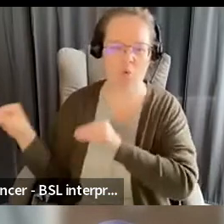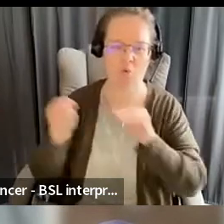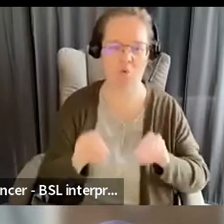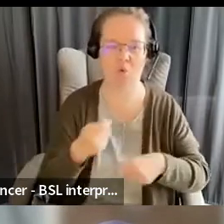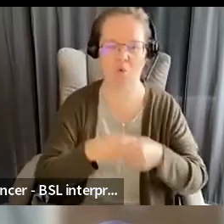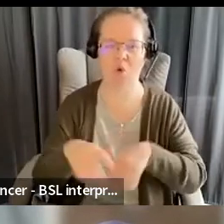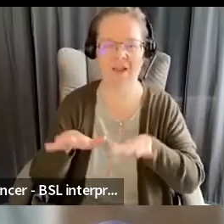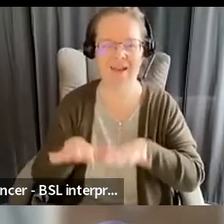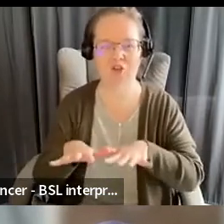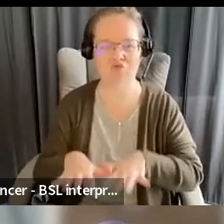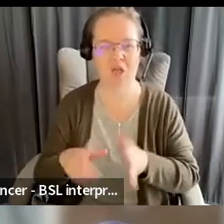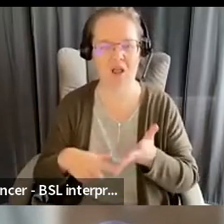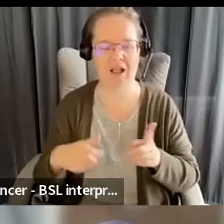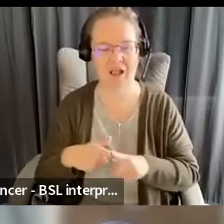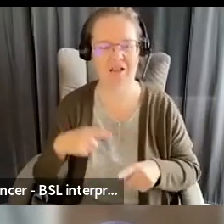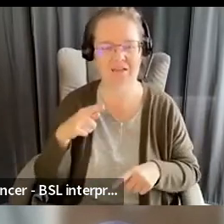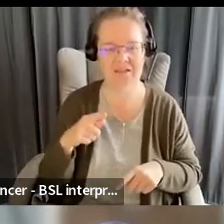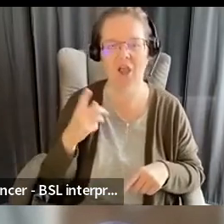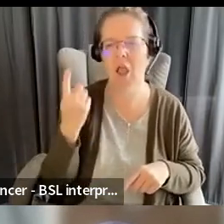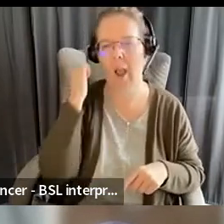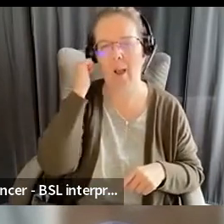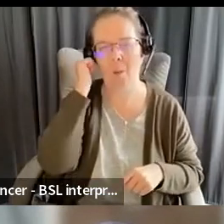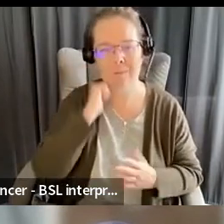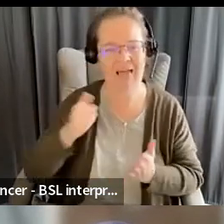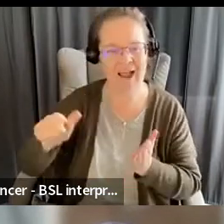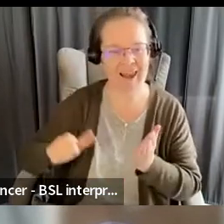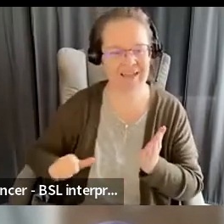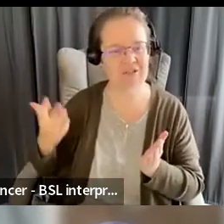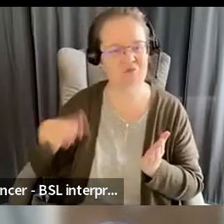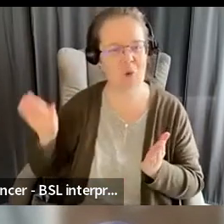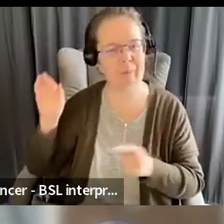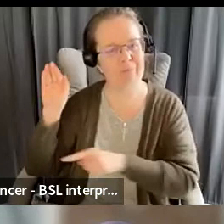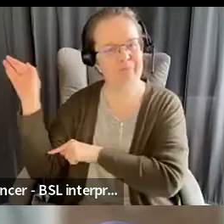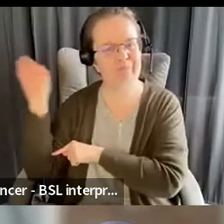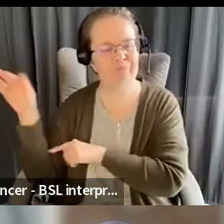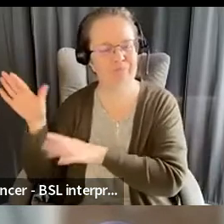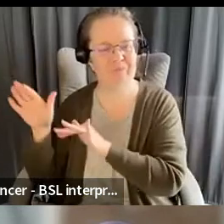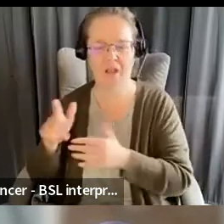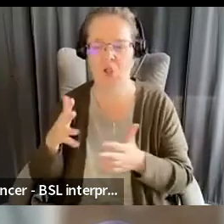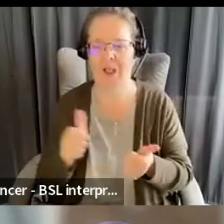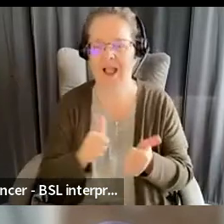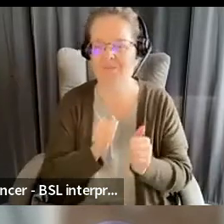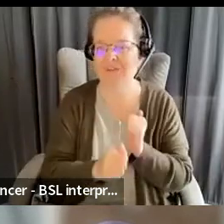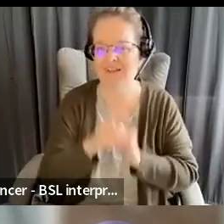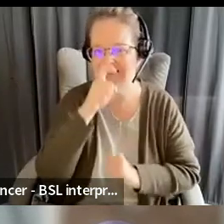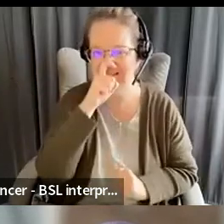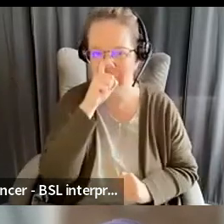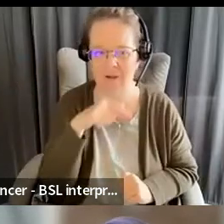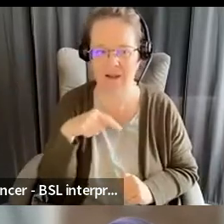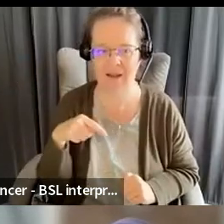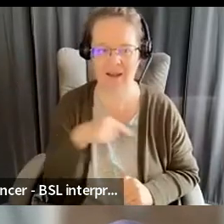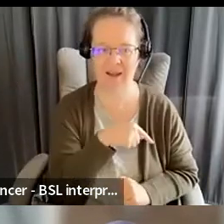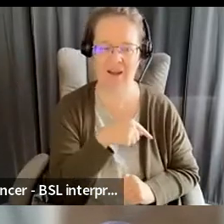if your parents are from a blacklisted sort of security country, if you've got siblings who sort of come from